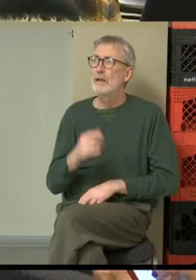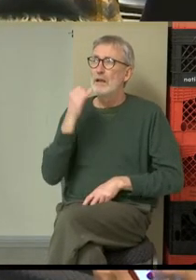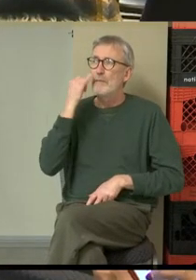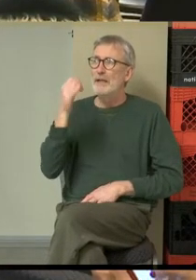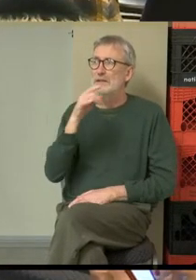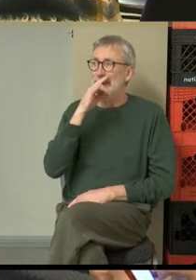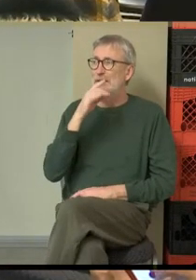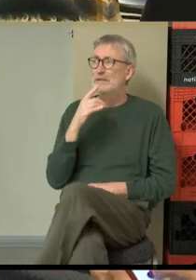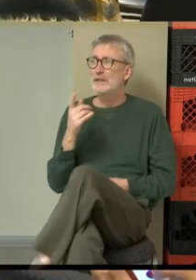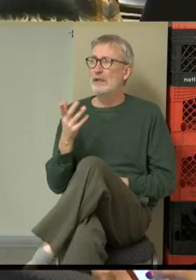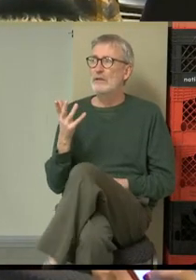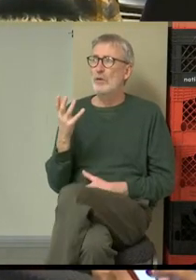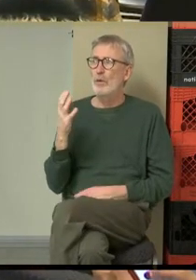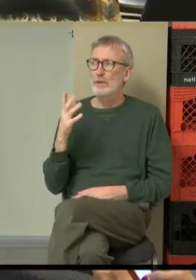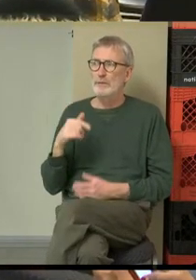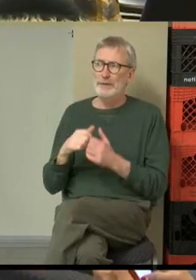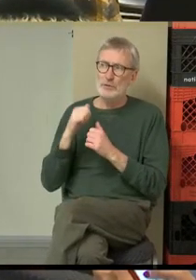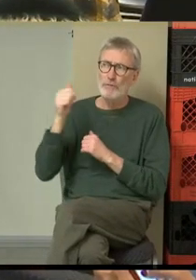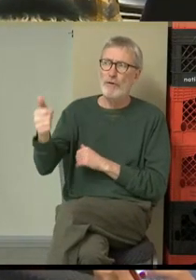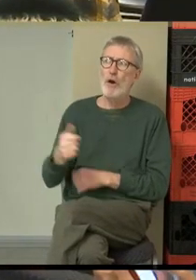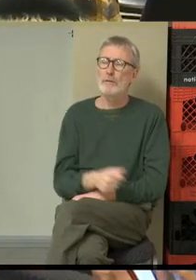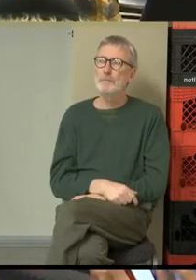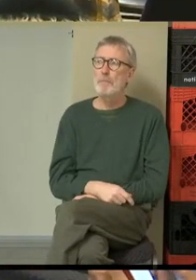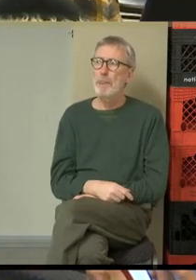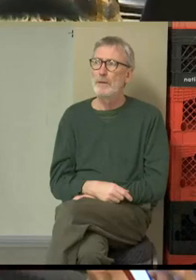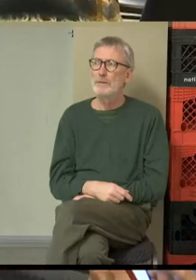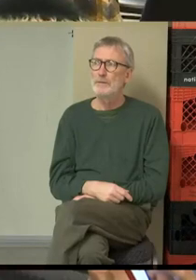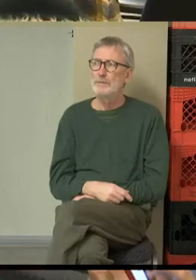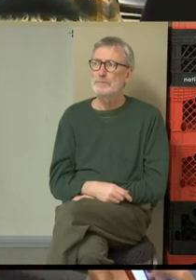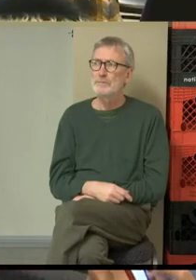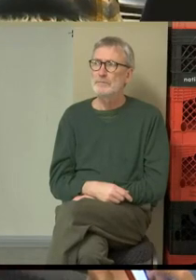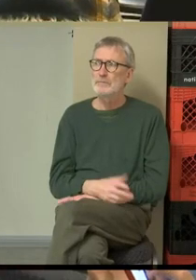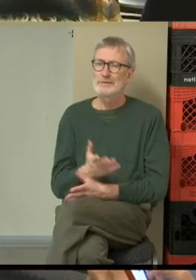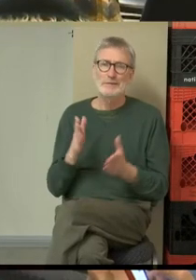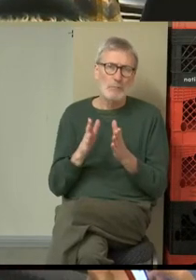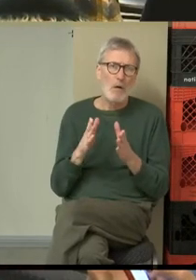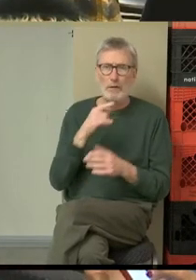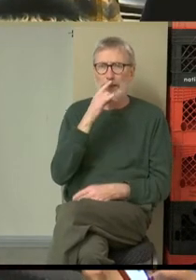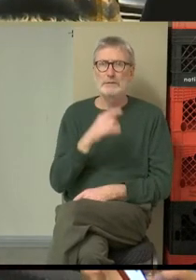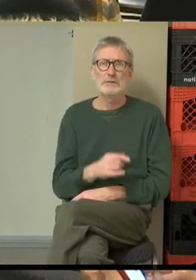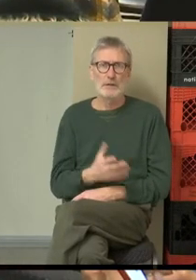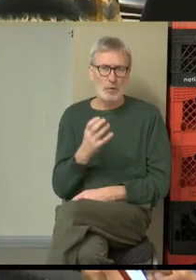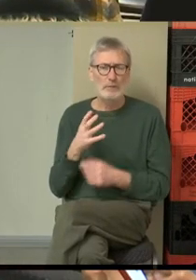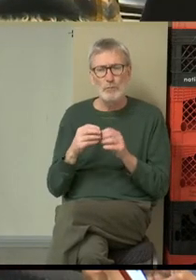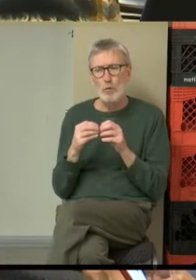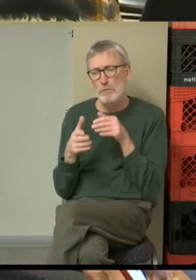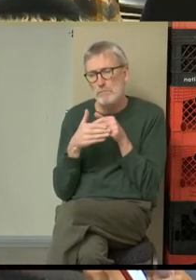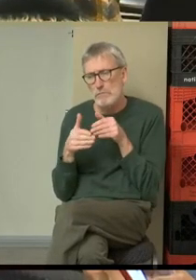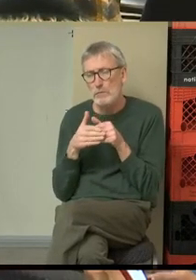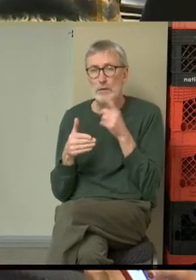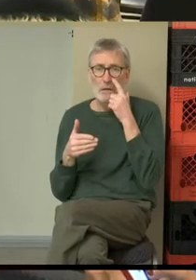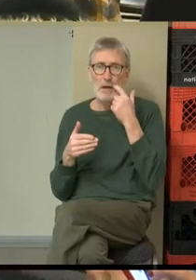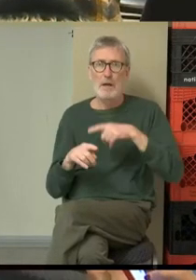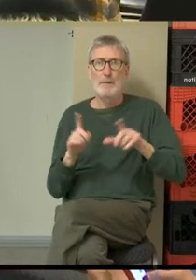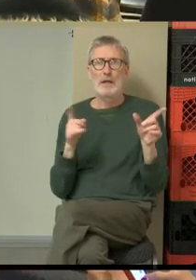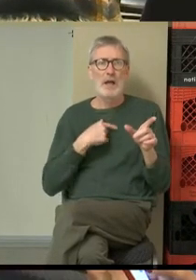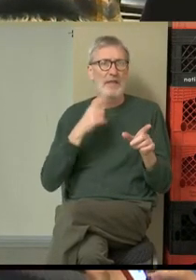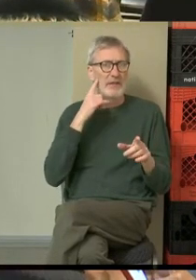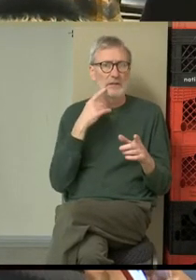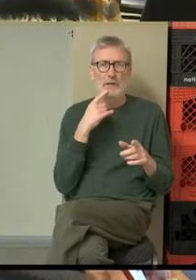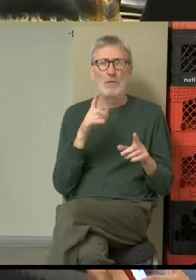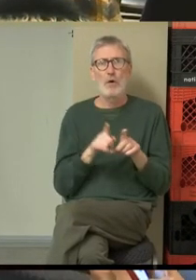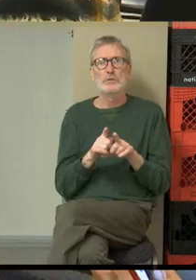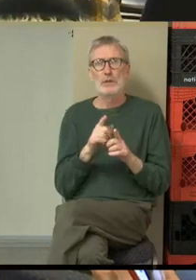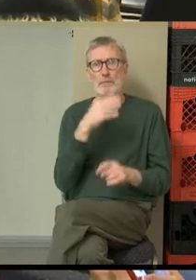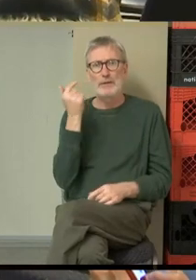wouldn't want them to be that far away. You know, kind of smaller kids, I'll say. But I think also it's probably better